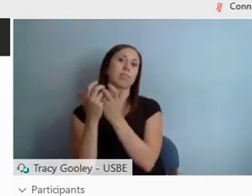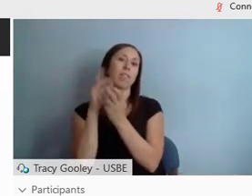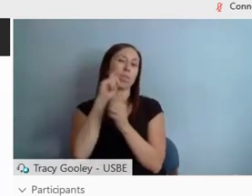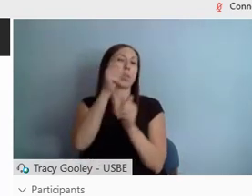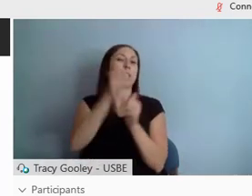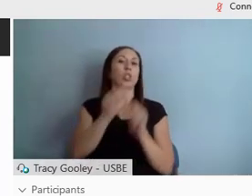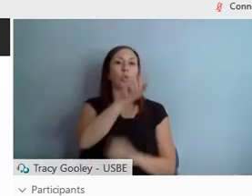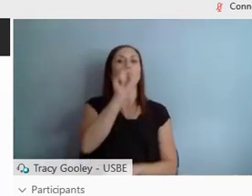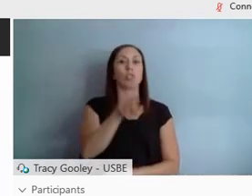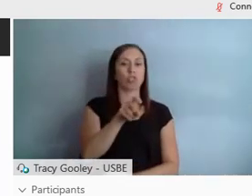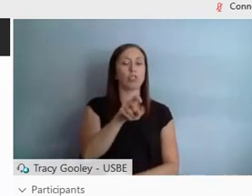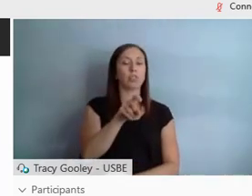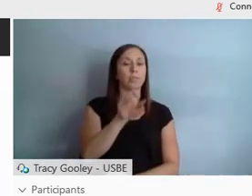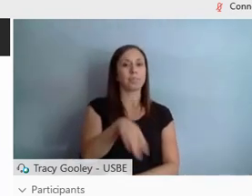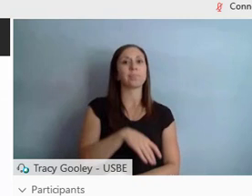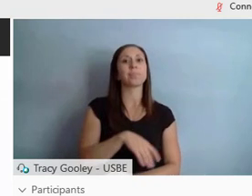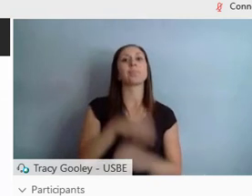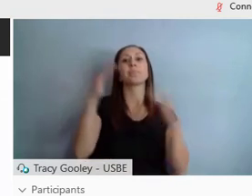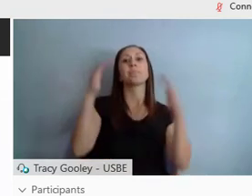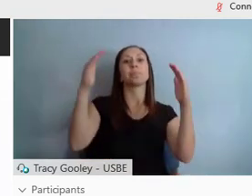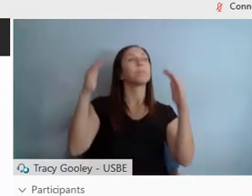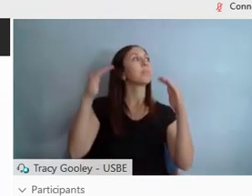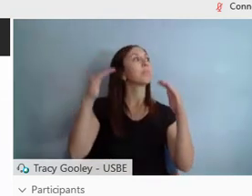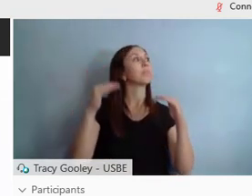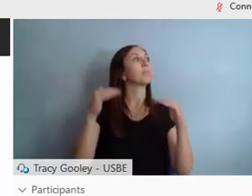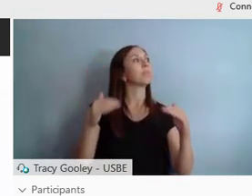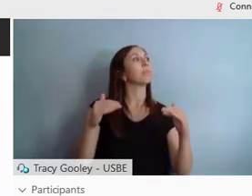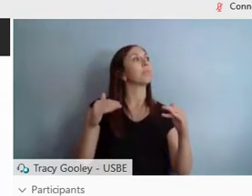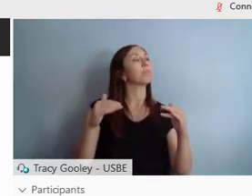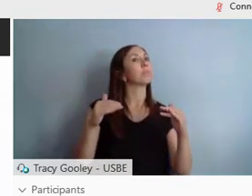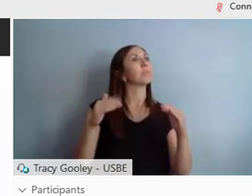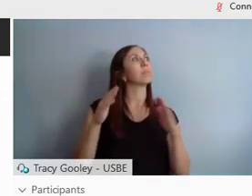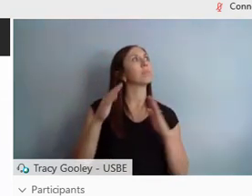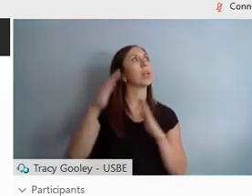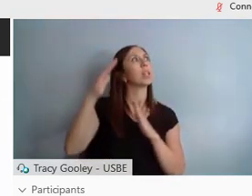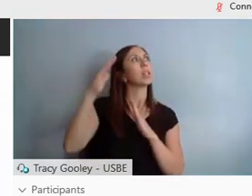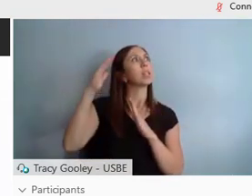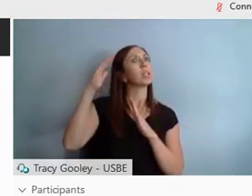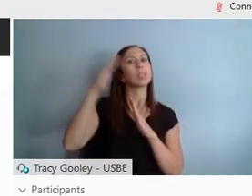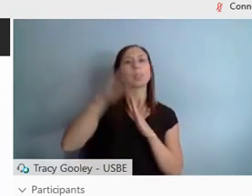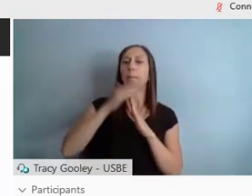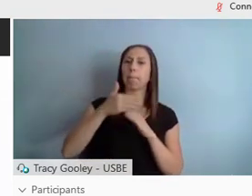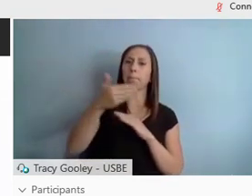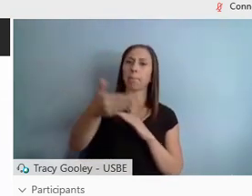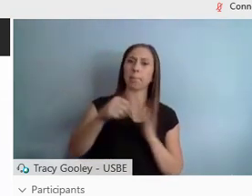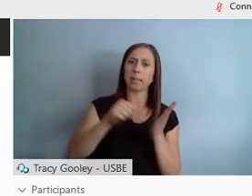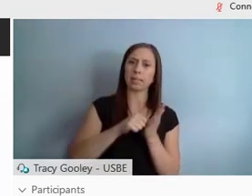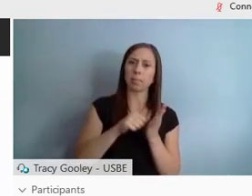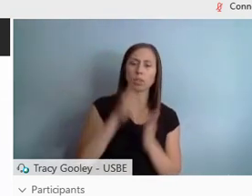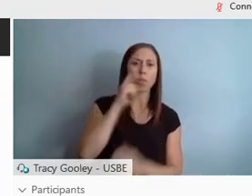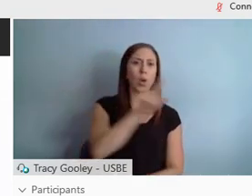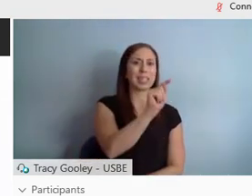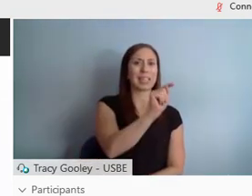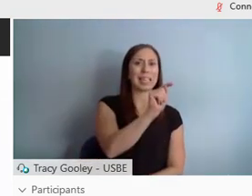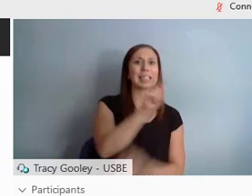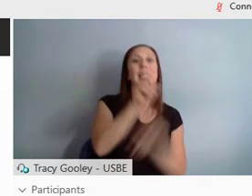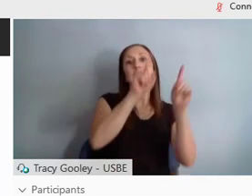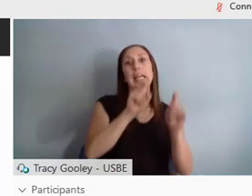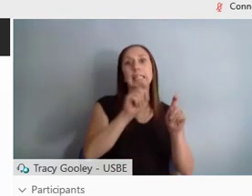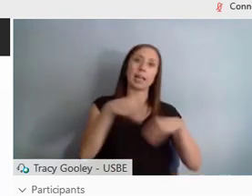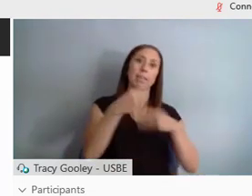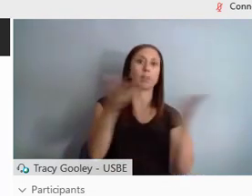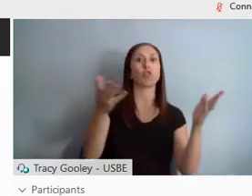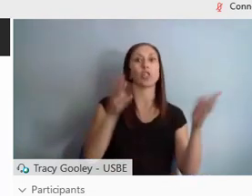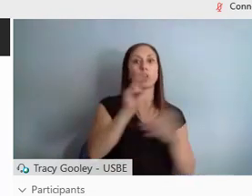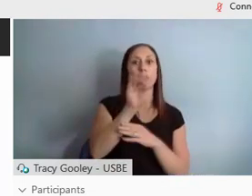with each question. And then at the top of the next page in the test administration manuals, it will